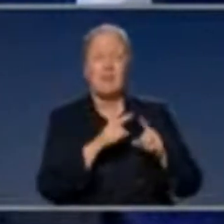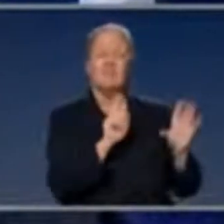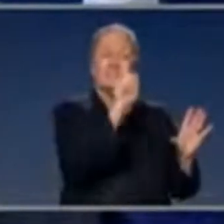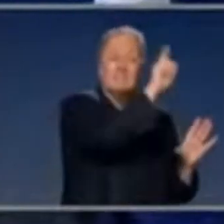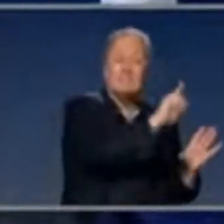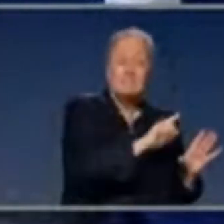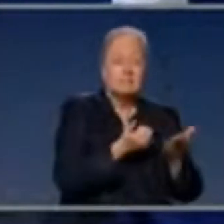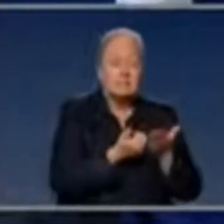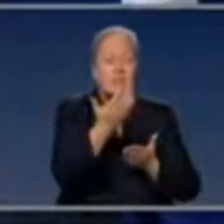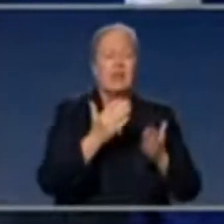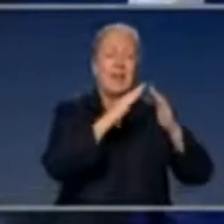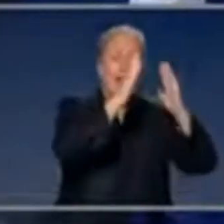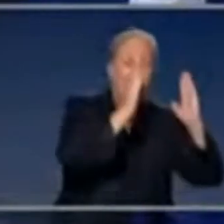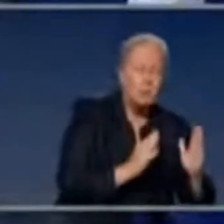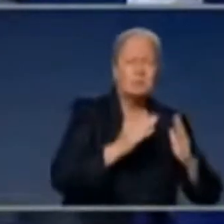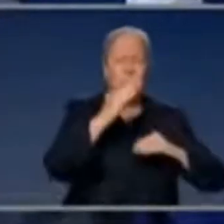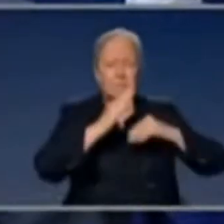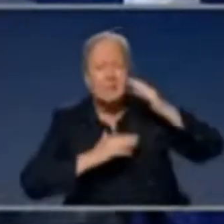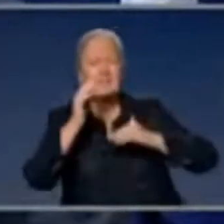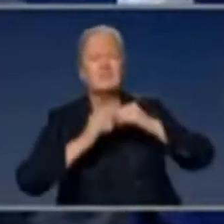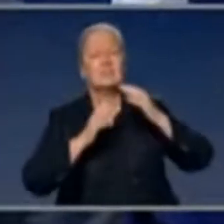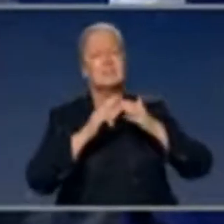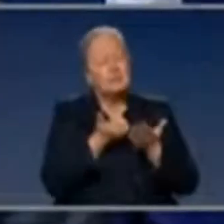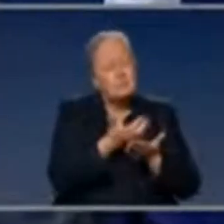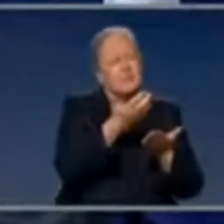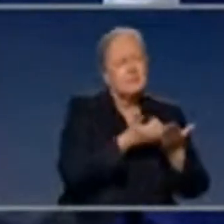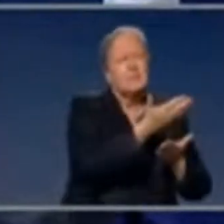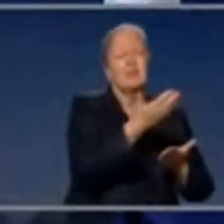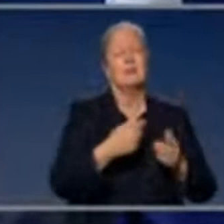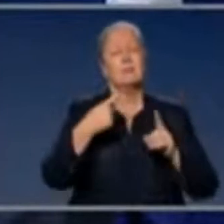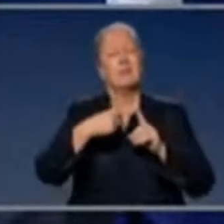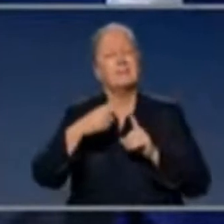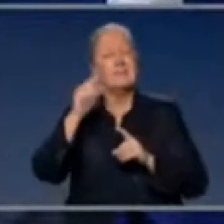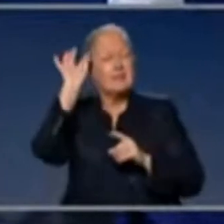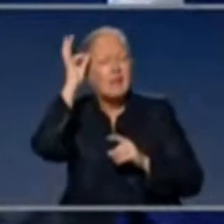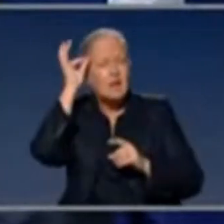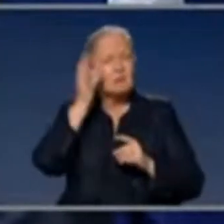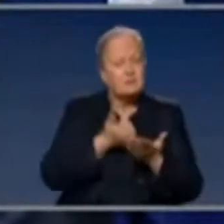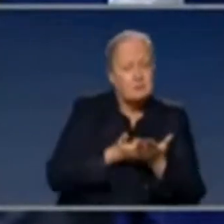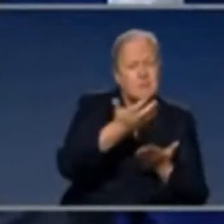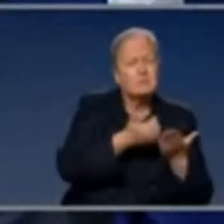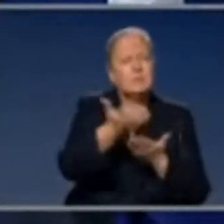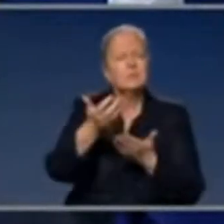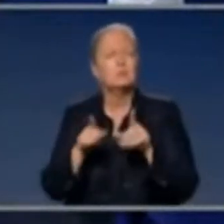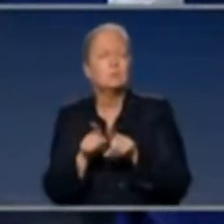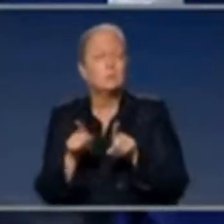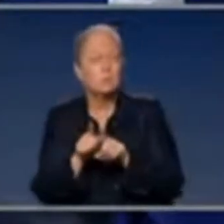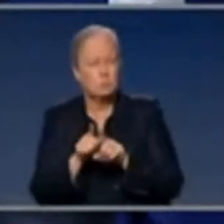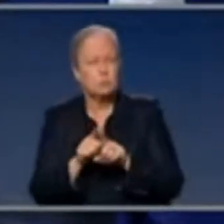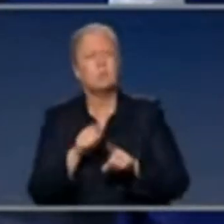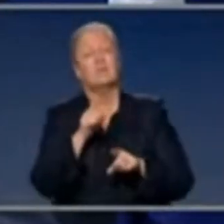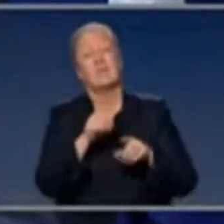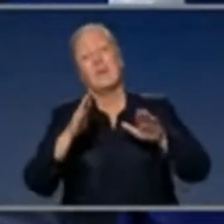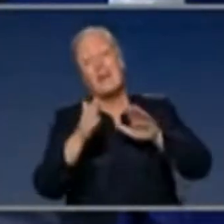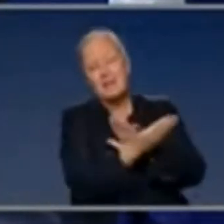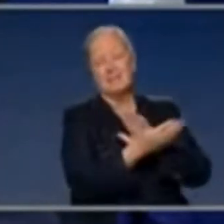on things like housing and local government expenditure, which are completely in their bailiwick, they would do that, but we would